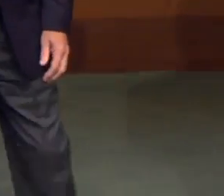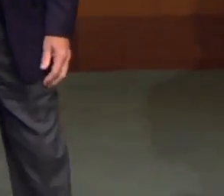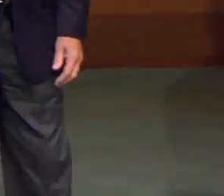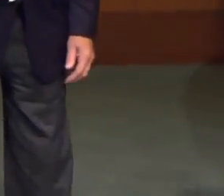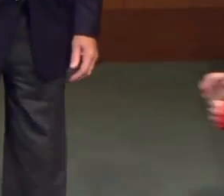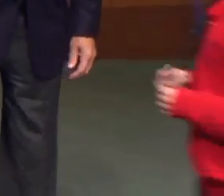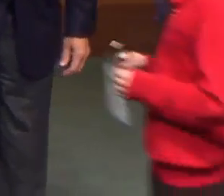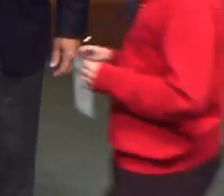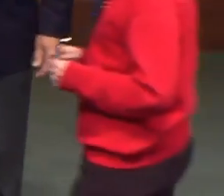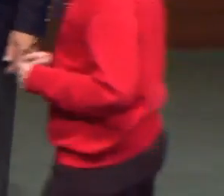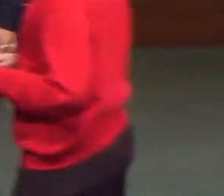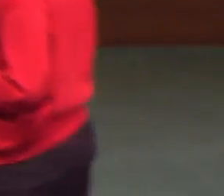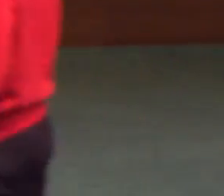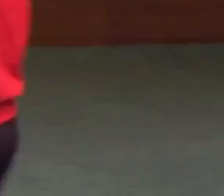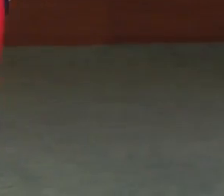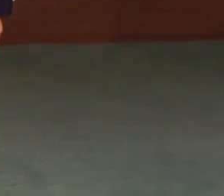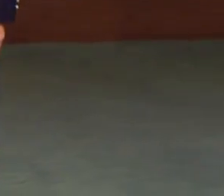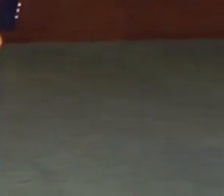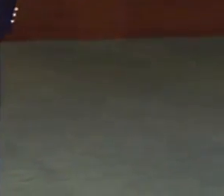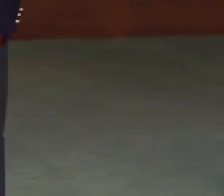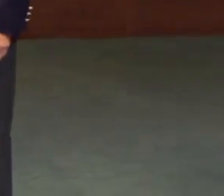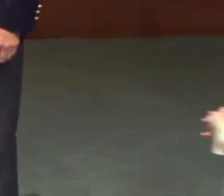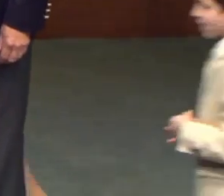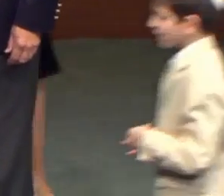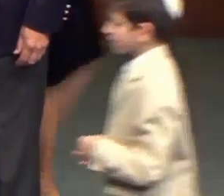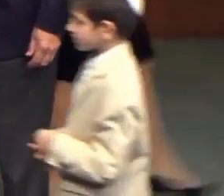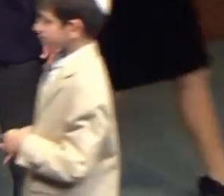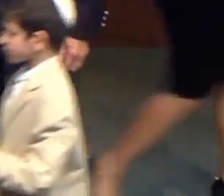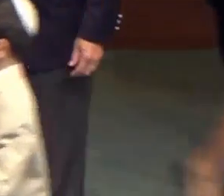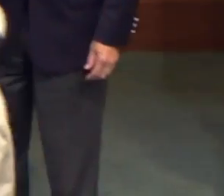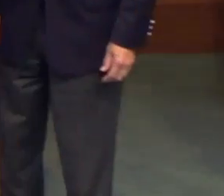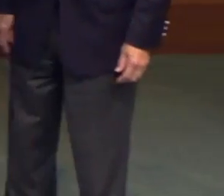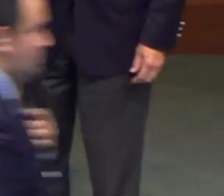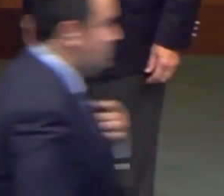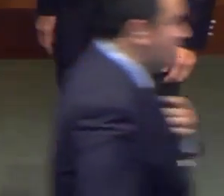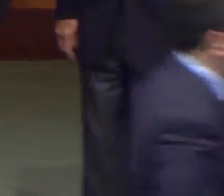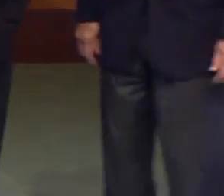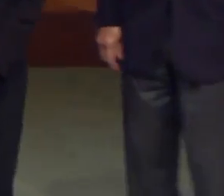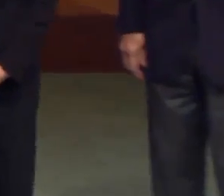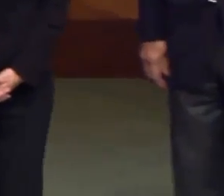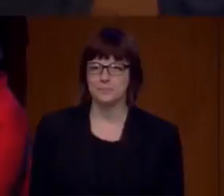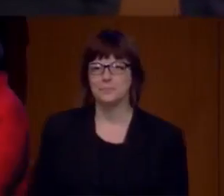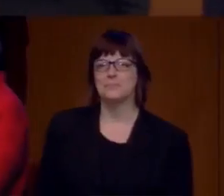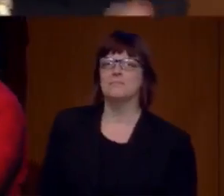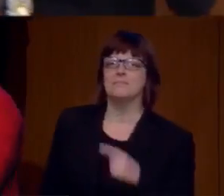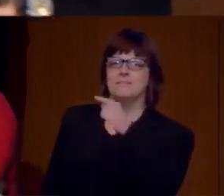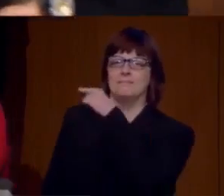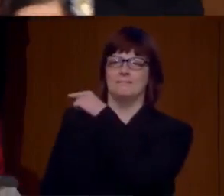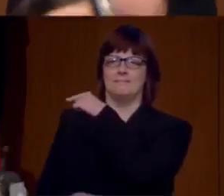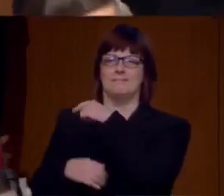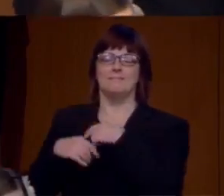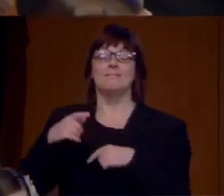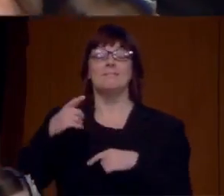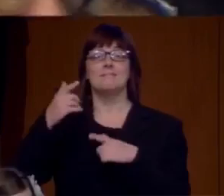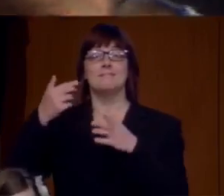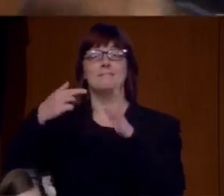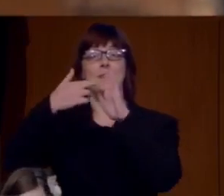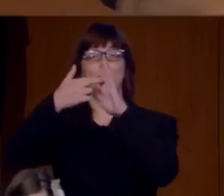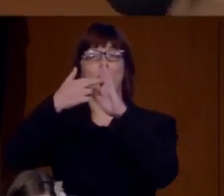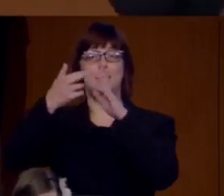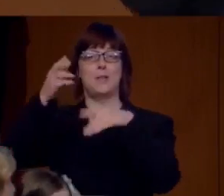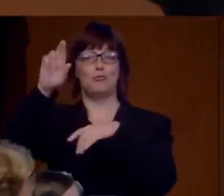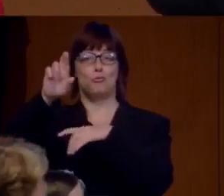Jack here? Jackie, come here. Come. Okay. On behalf of the Ruderman